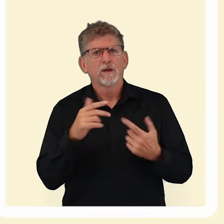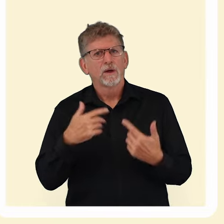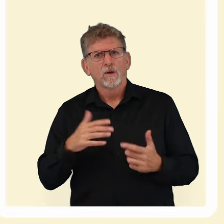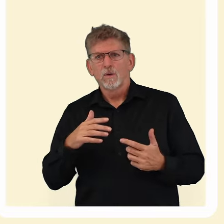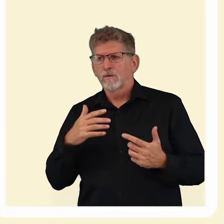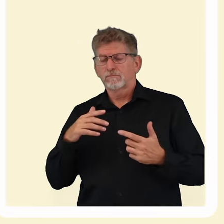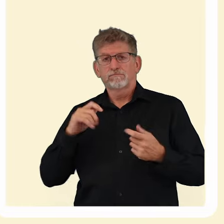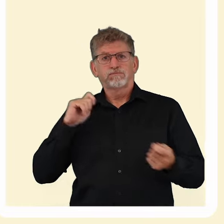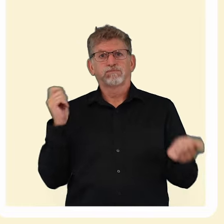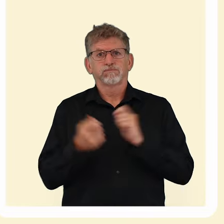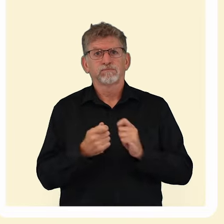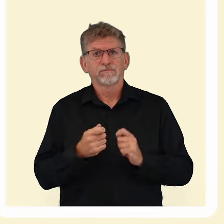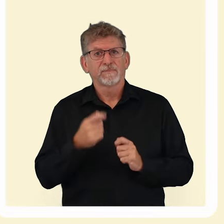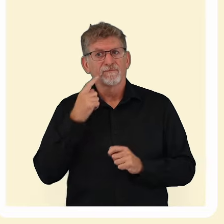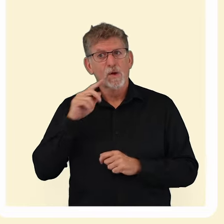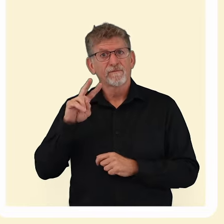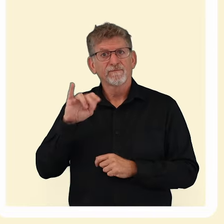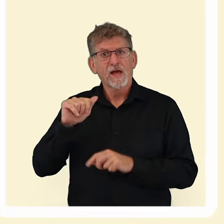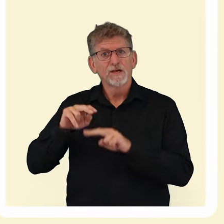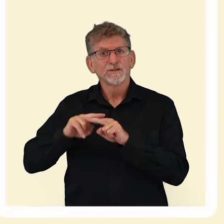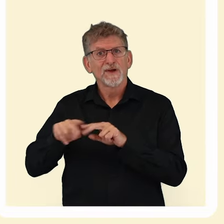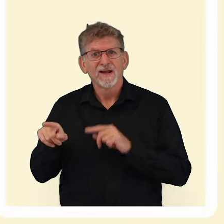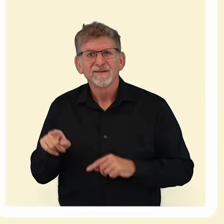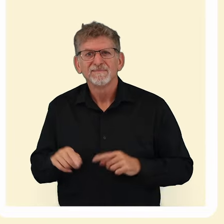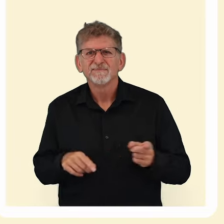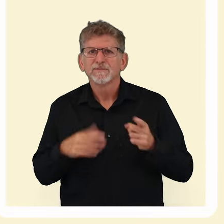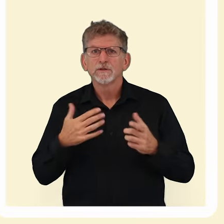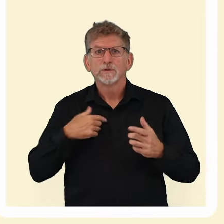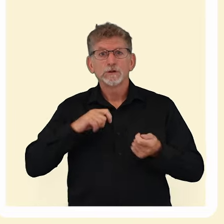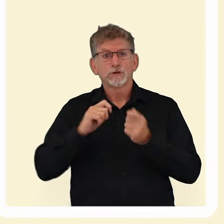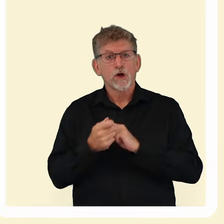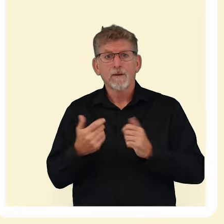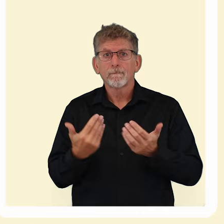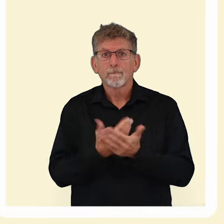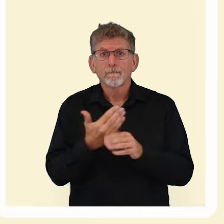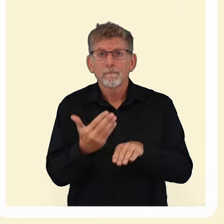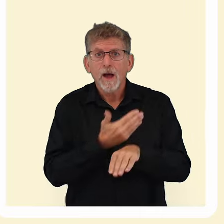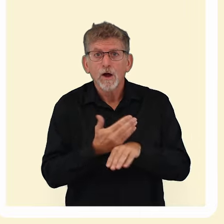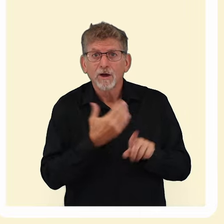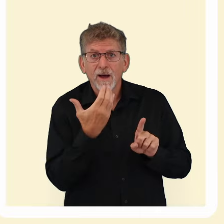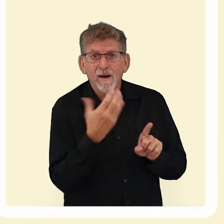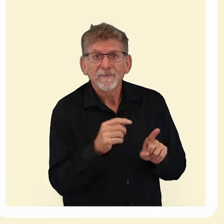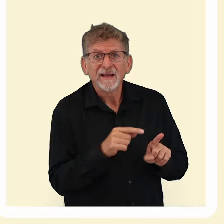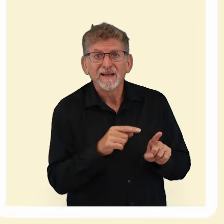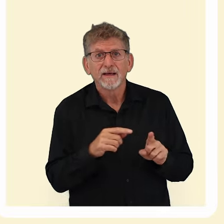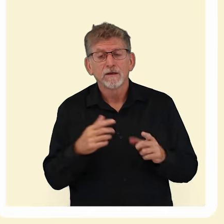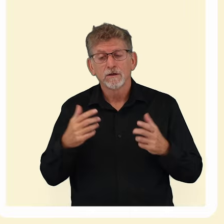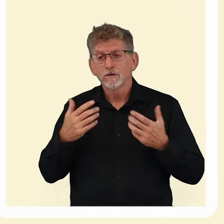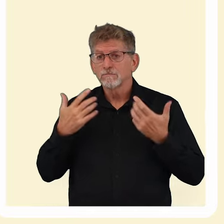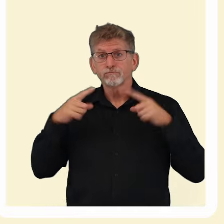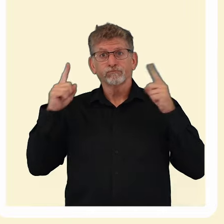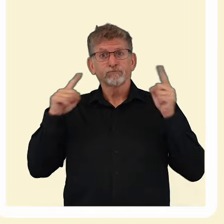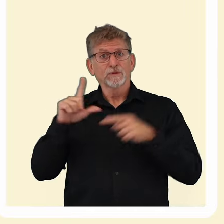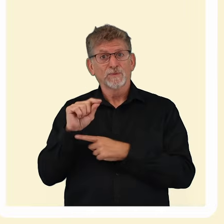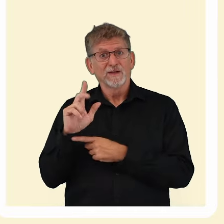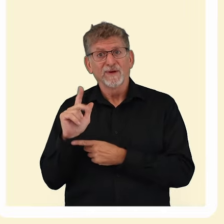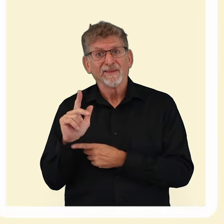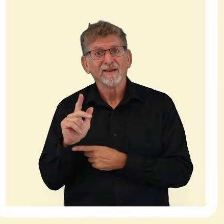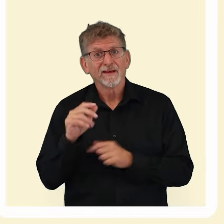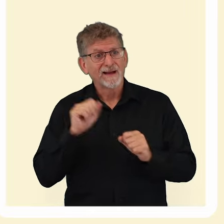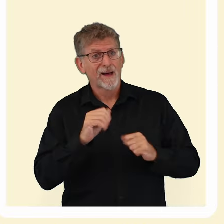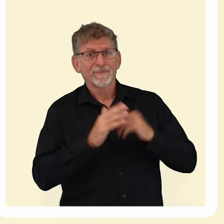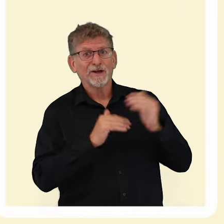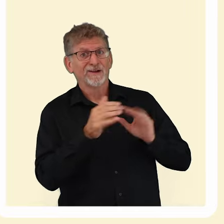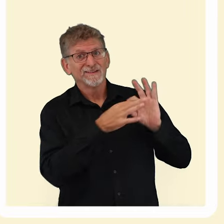and we've made great achievements in 23 that we can build on for the future. And that's why VIAction 2030 is so important, because it